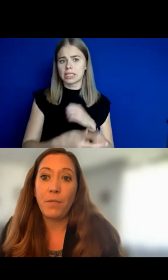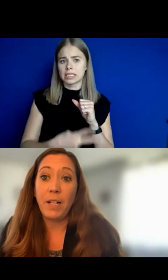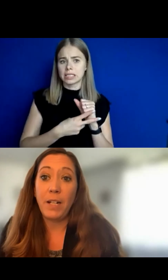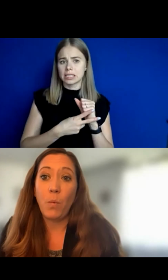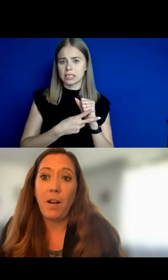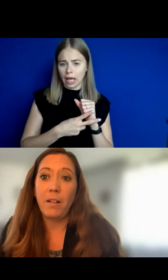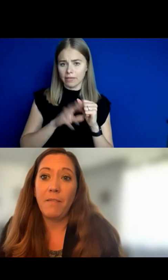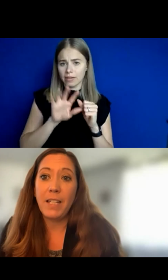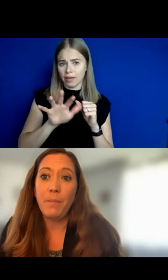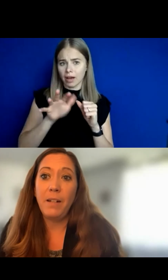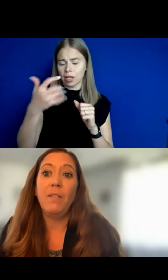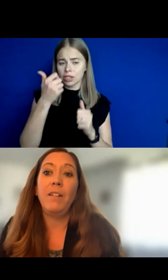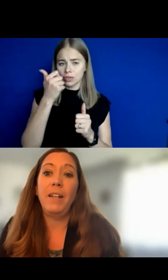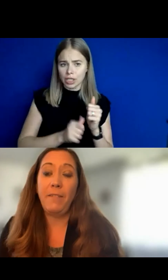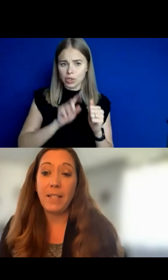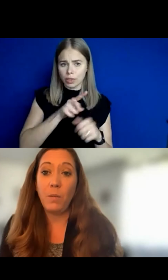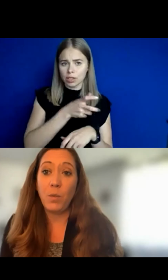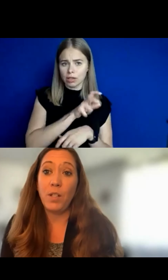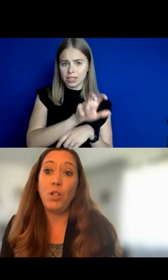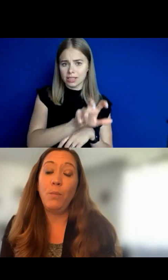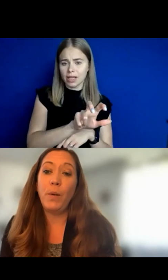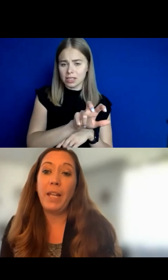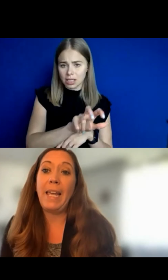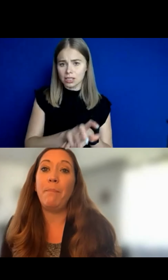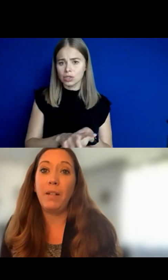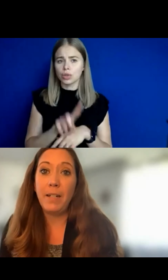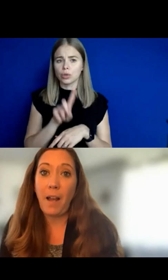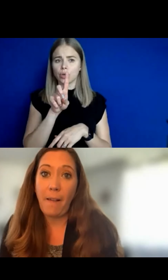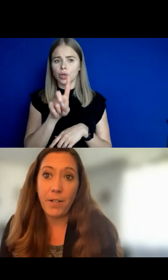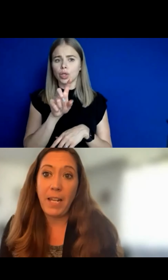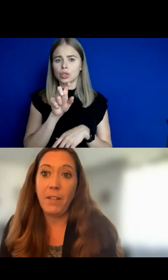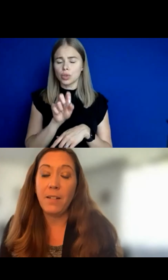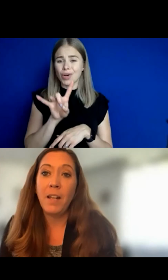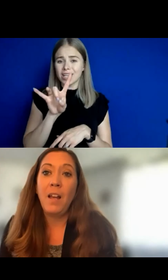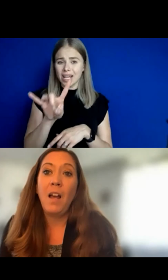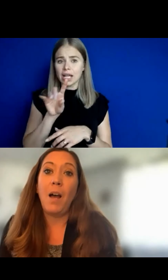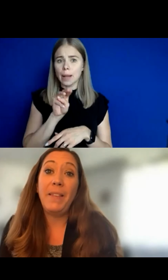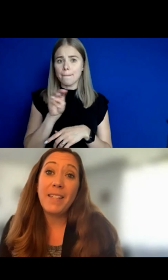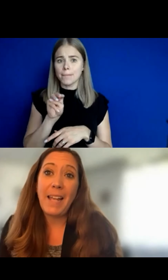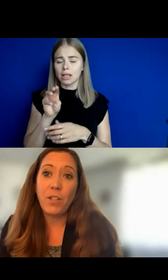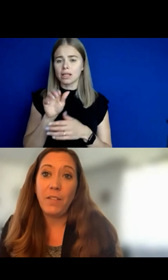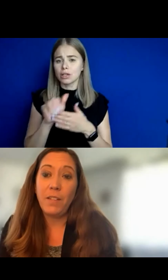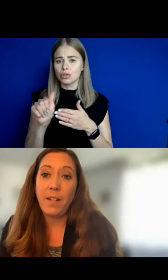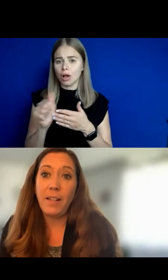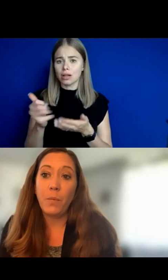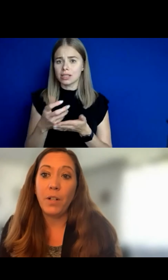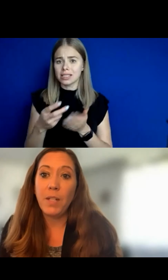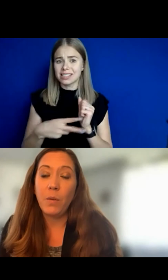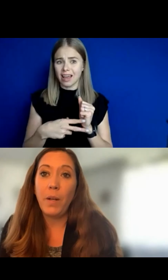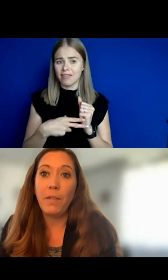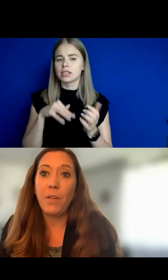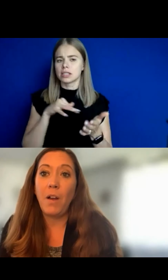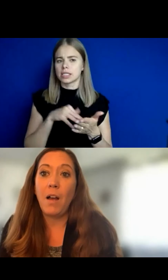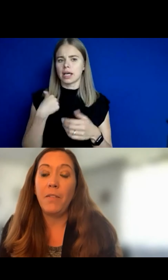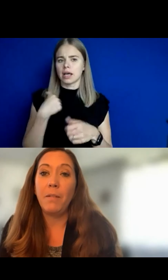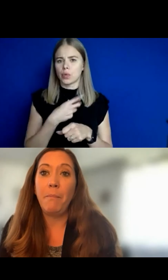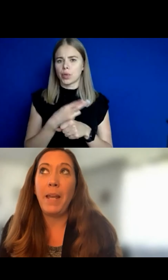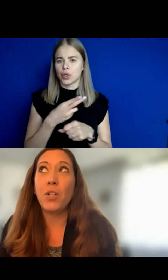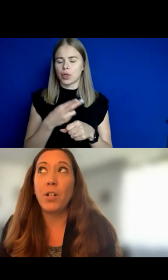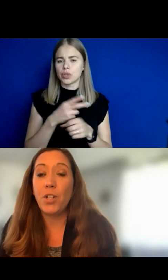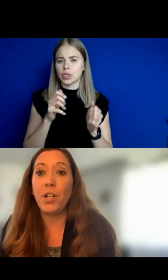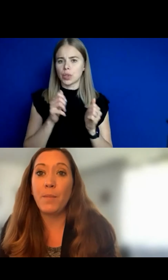$5 for each $1 invested, which was a $2.8 million savings. And this is actually the study that we're using with